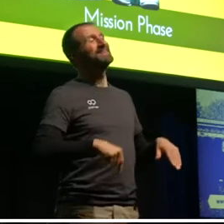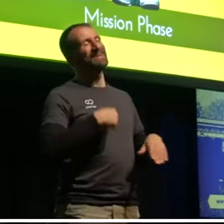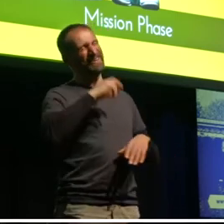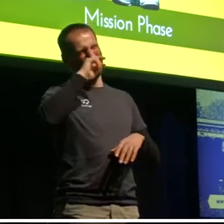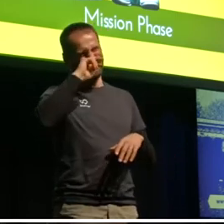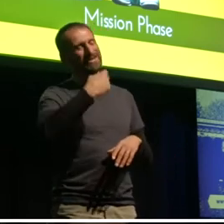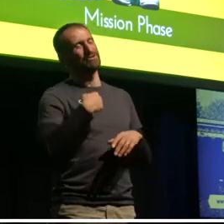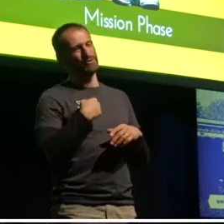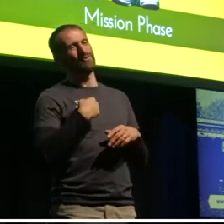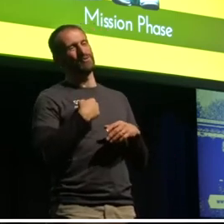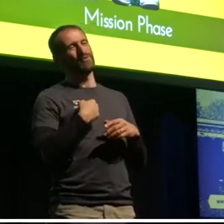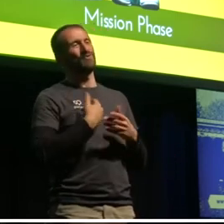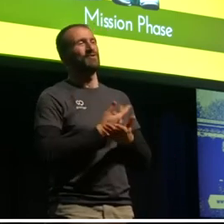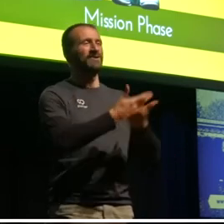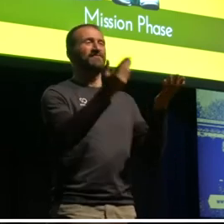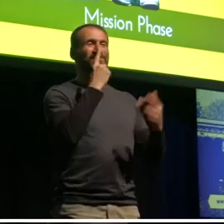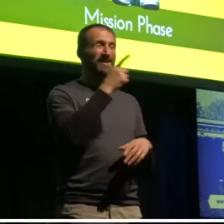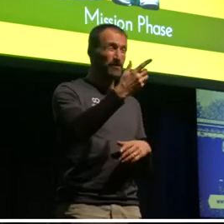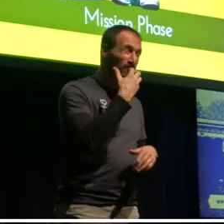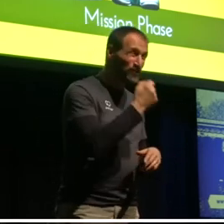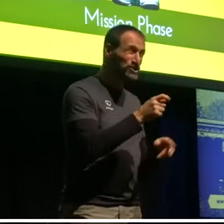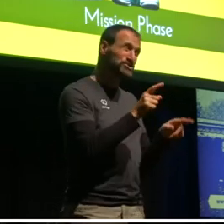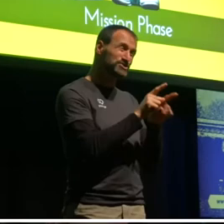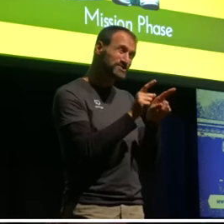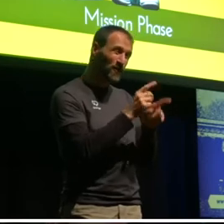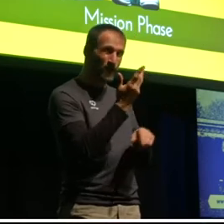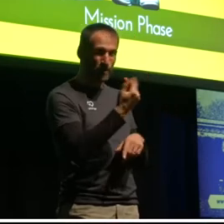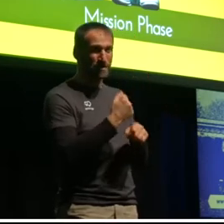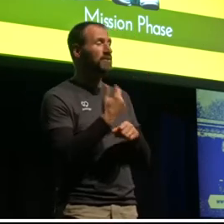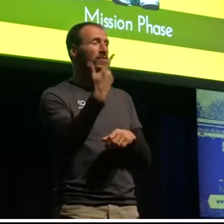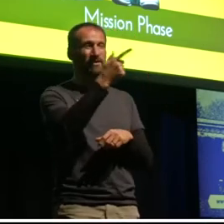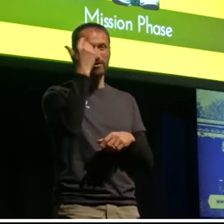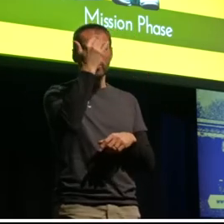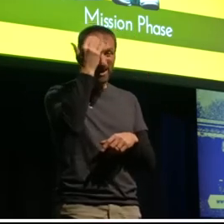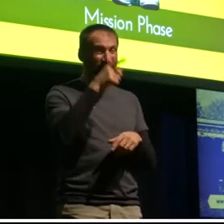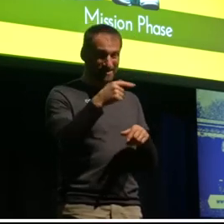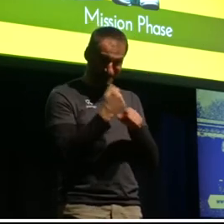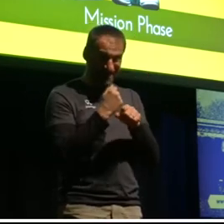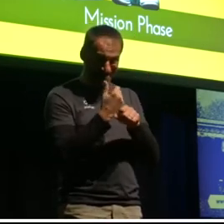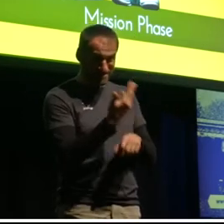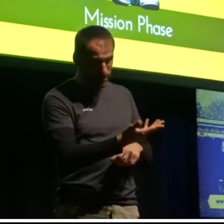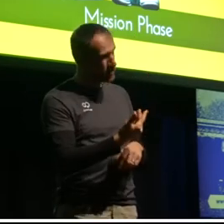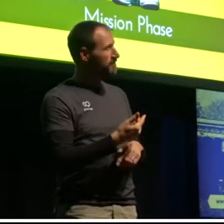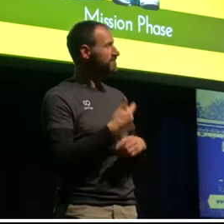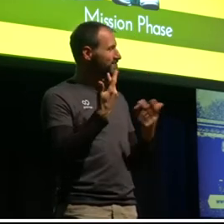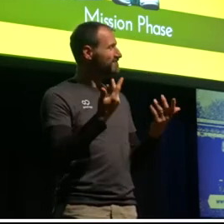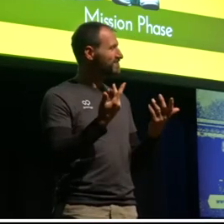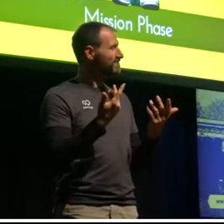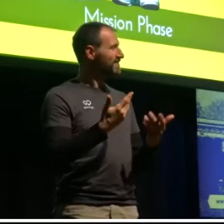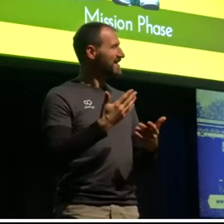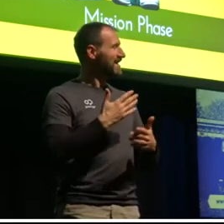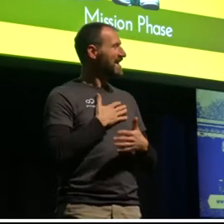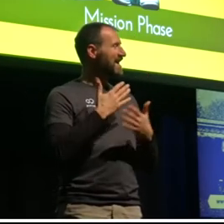a bit if you want to do the same, if you're thinking about the same. So what's the first thing happy couples give